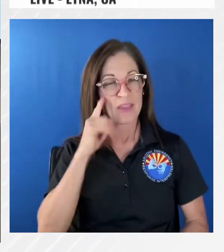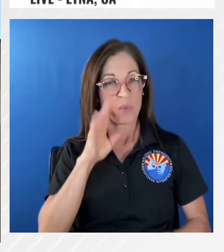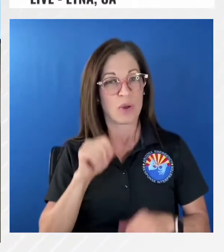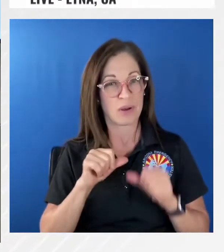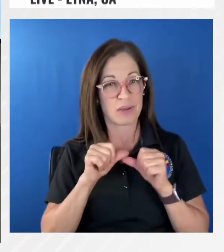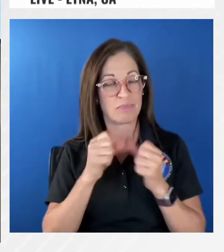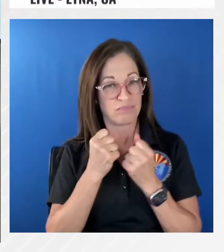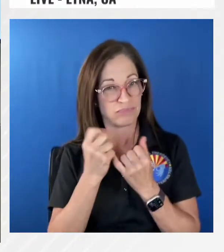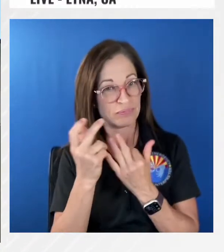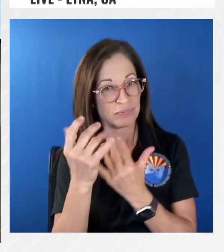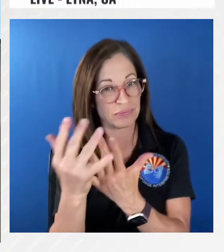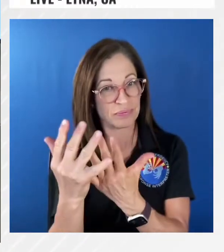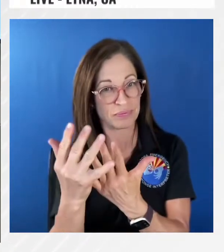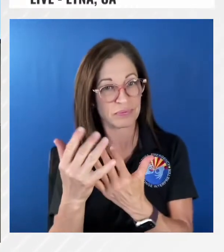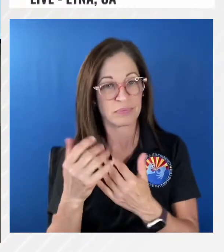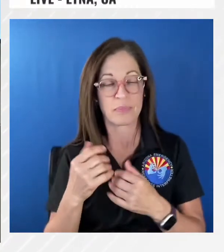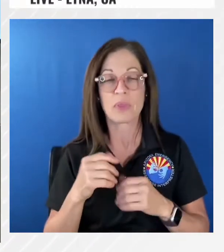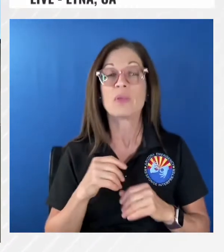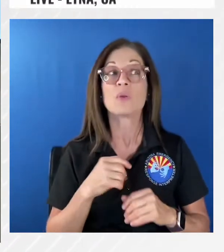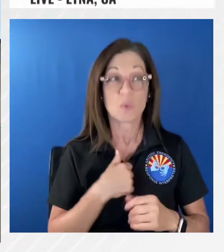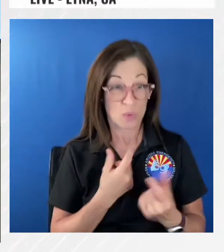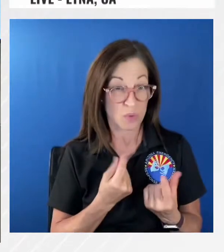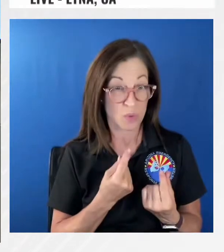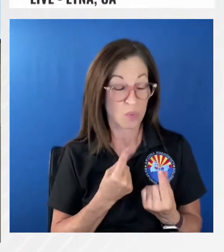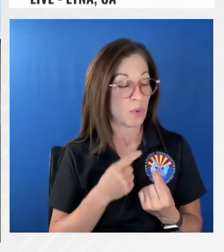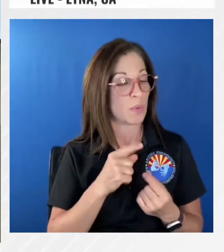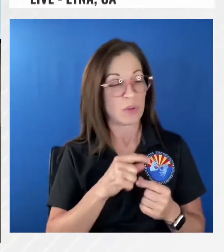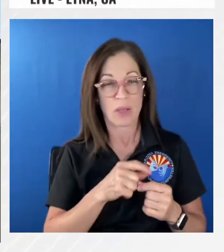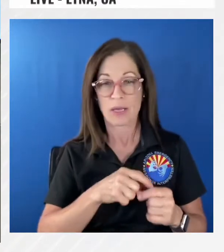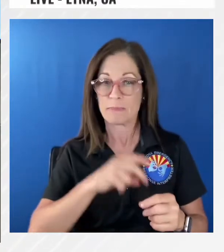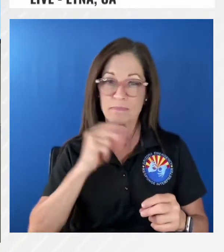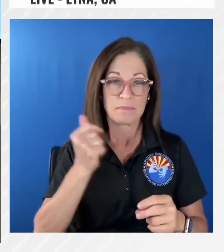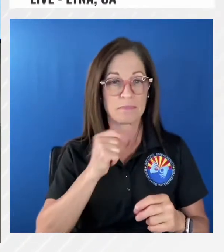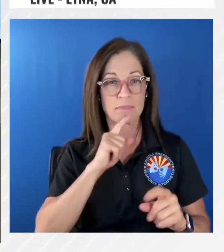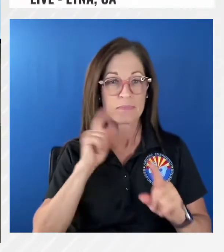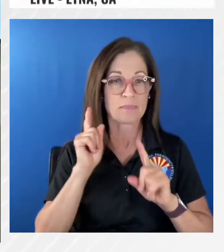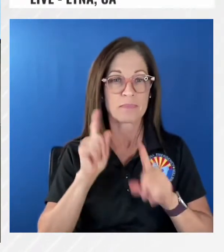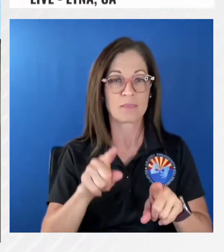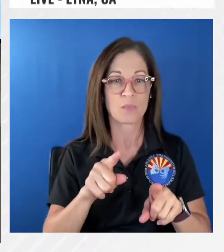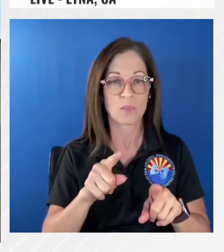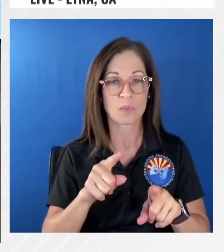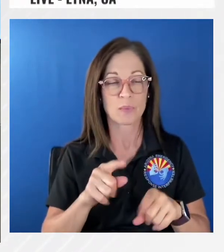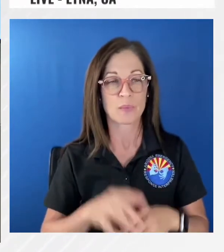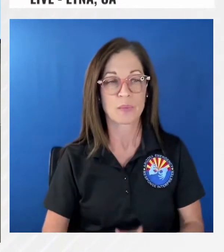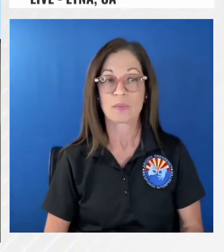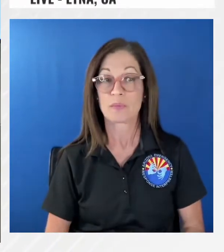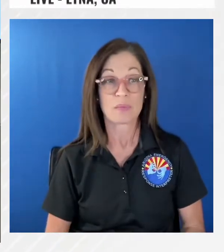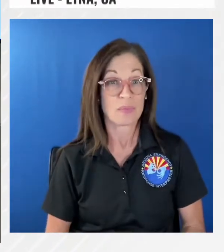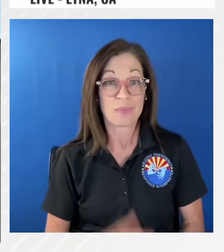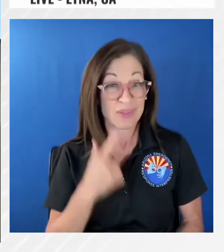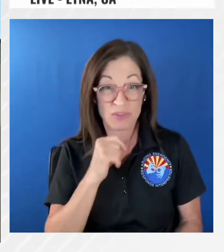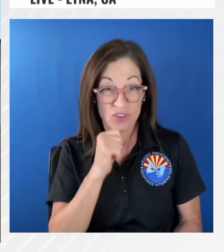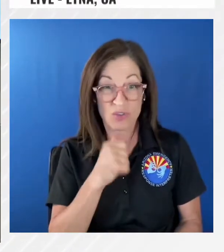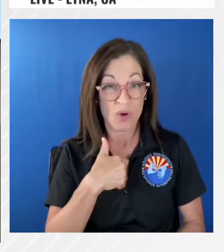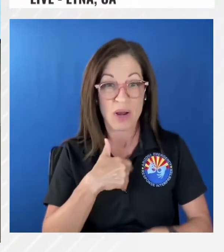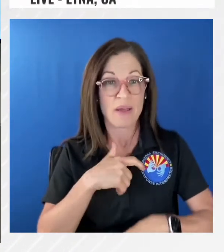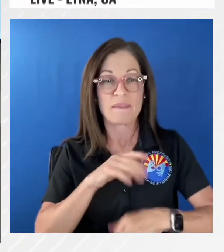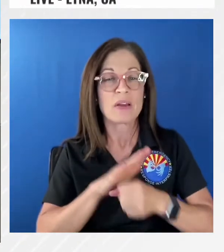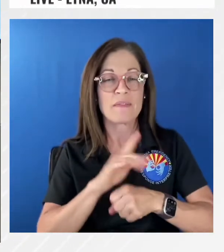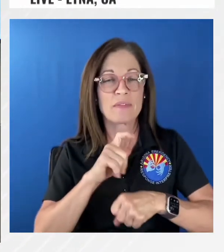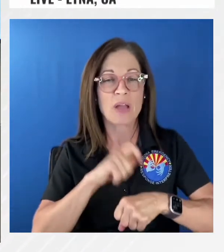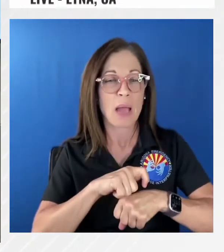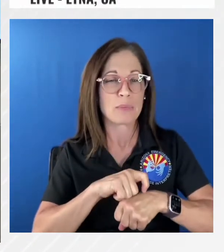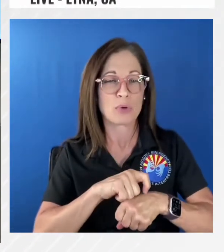potential is there, and we will throw out an order right away because there's just a lack of time. So warnings might